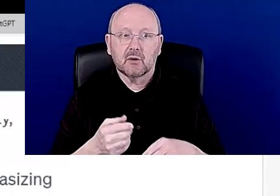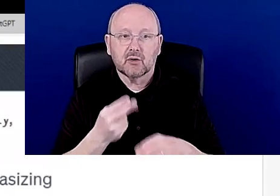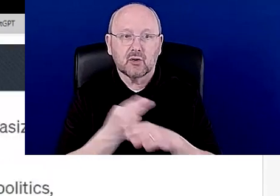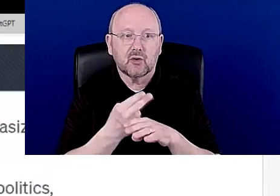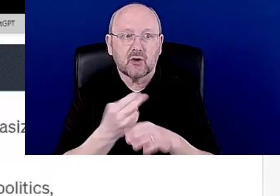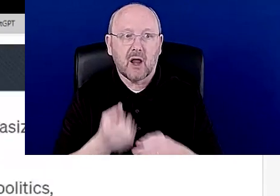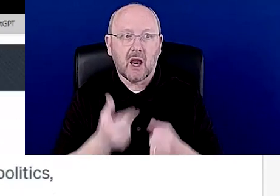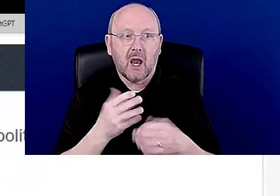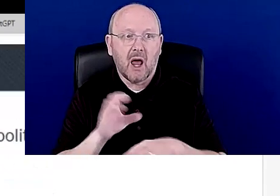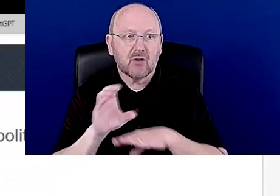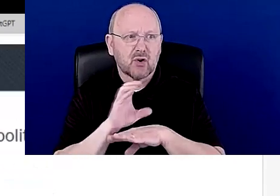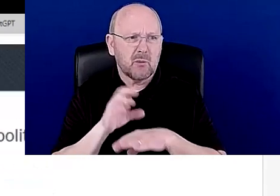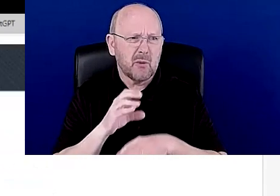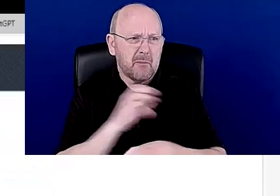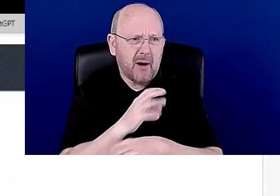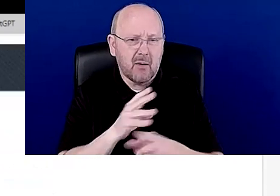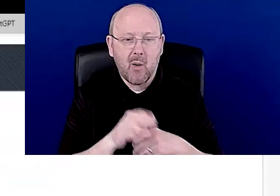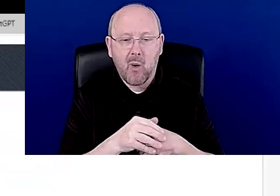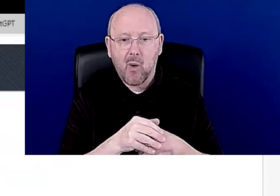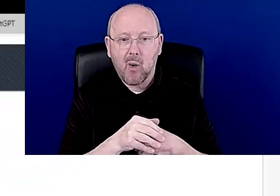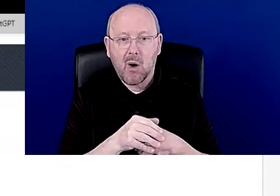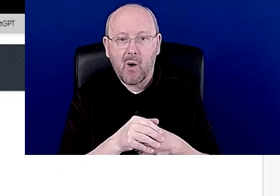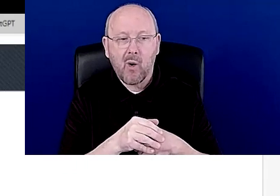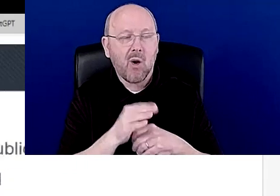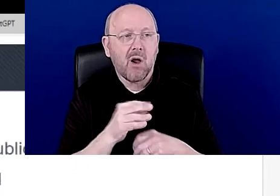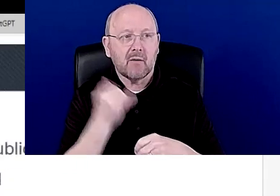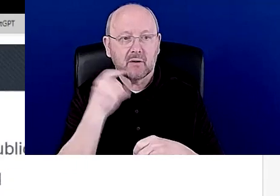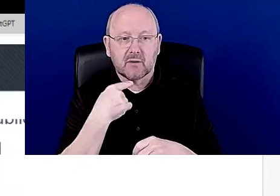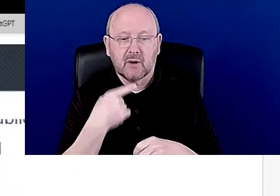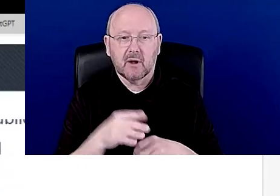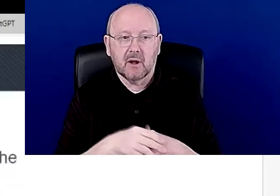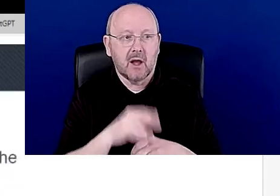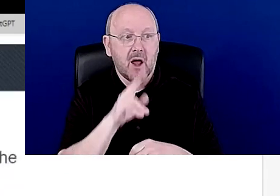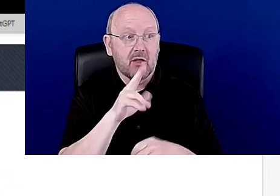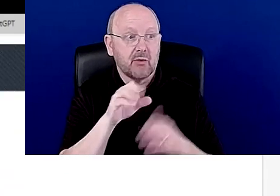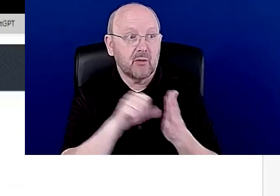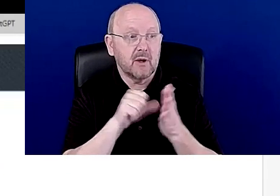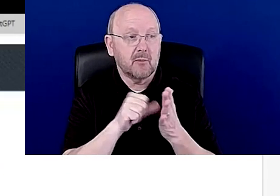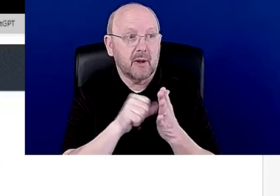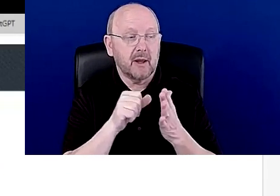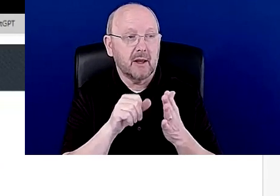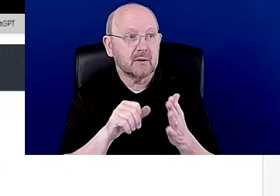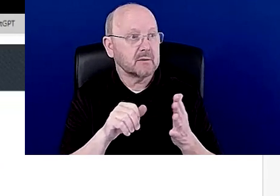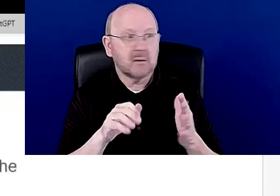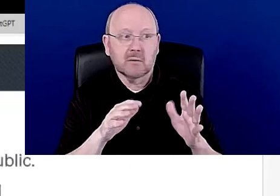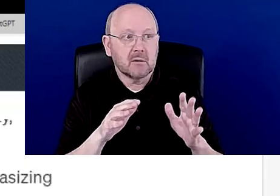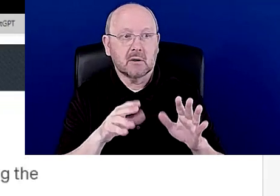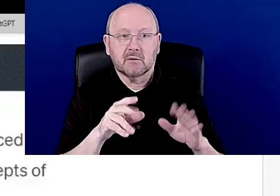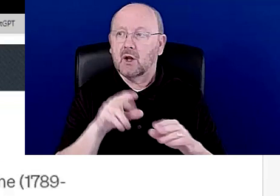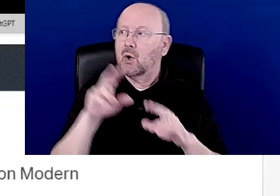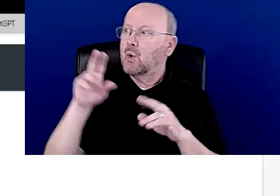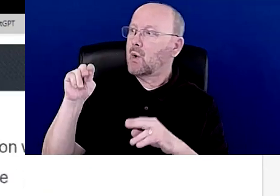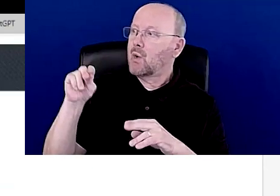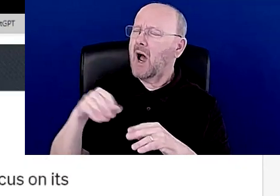put in some limitations. So you can see Jay just asked it to write a 3-page paper. It told him no, it's not going to do that, but it gave him an outline instead. Now,